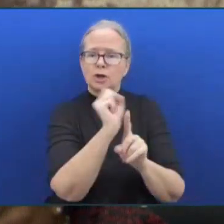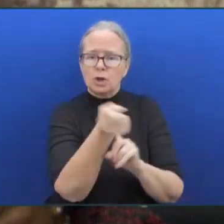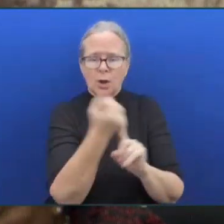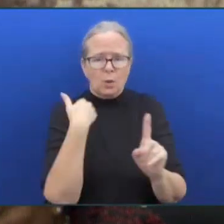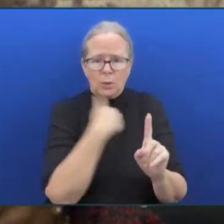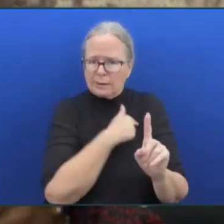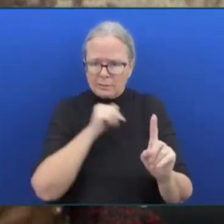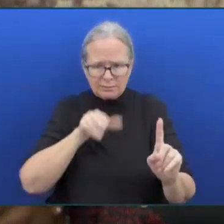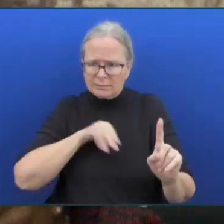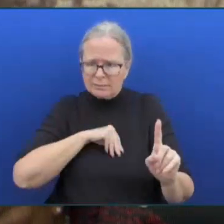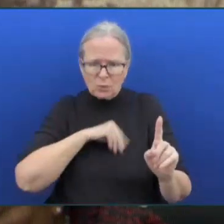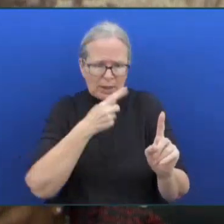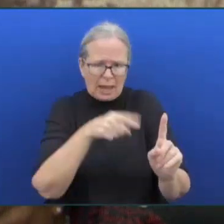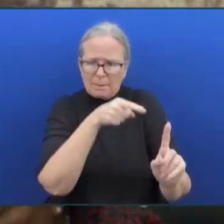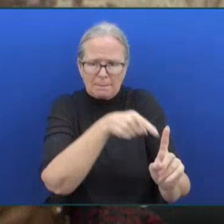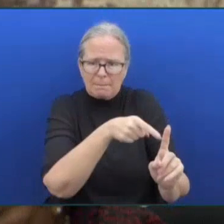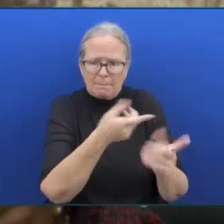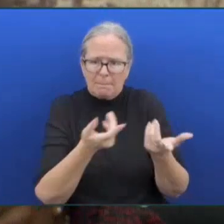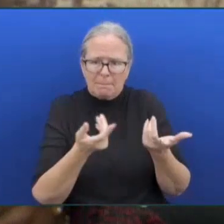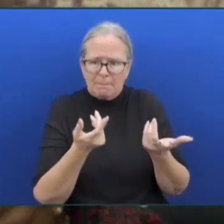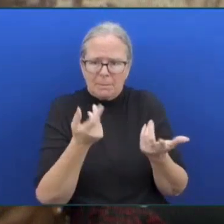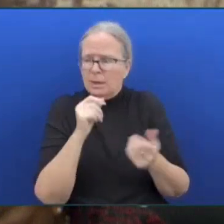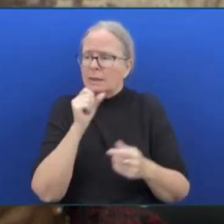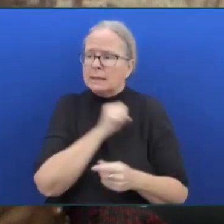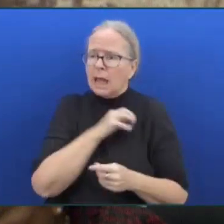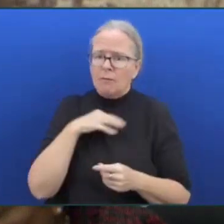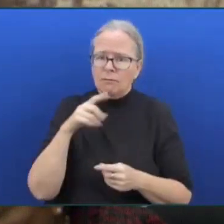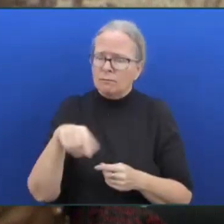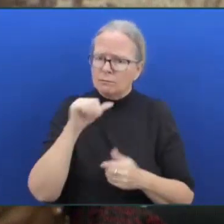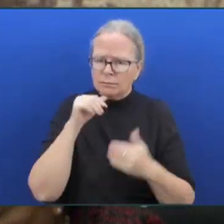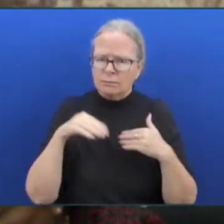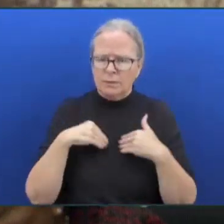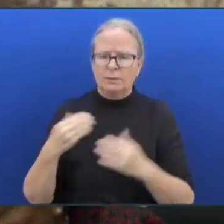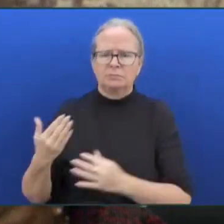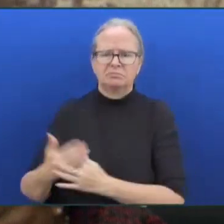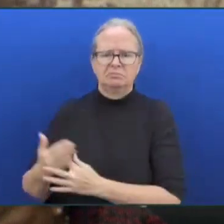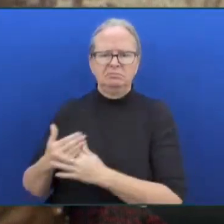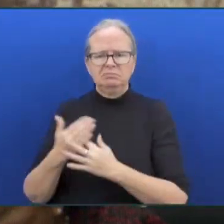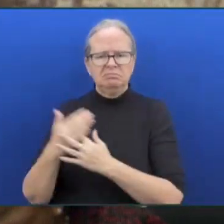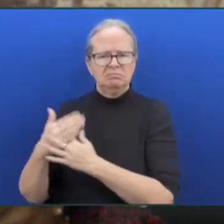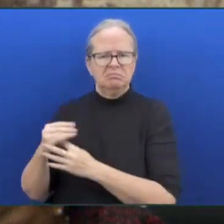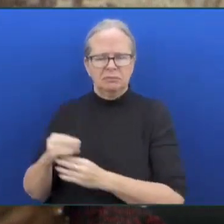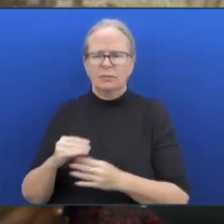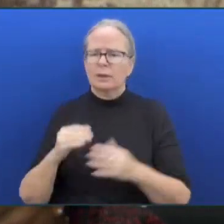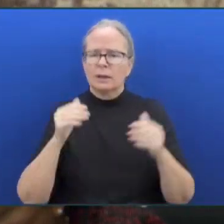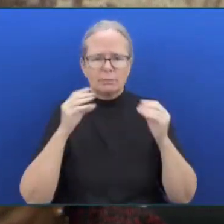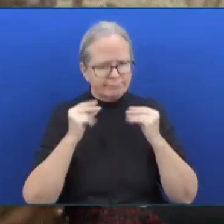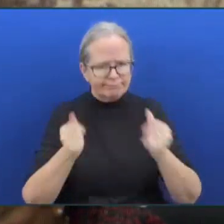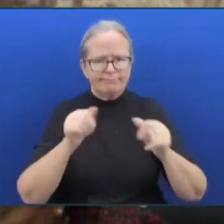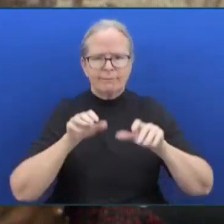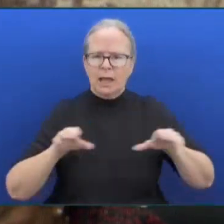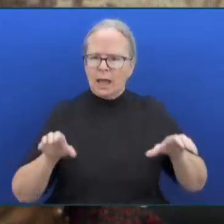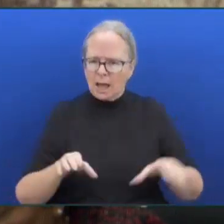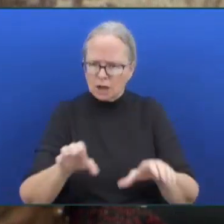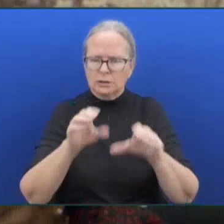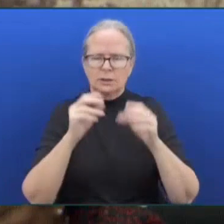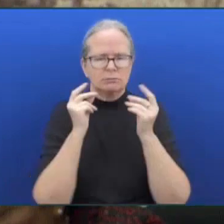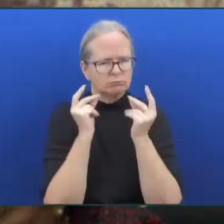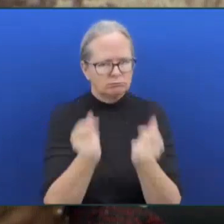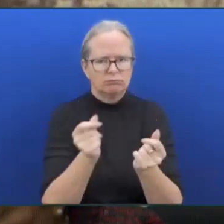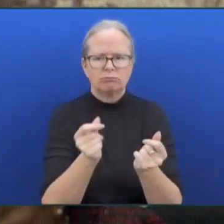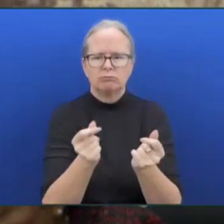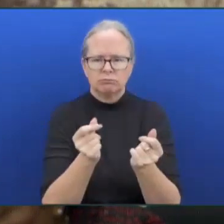it was not acceptable and that immediate action had to be taken. And so all of the children under that team's care were